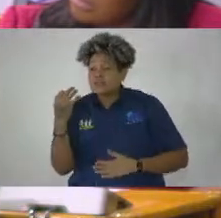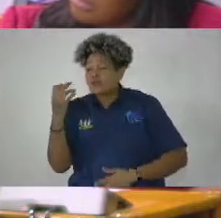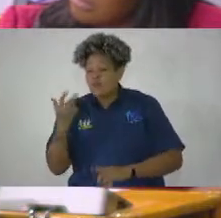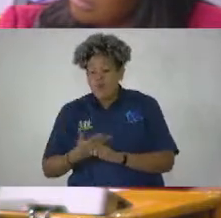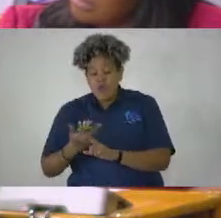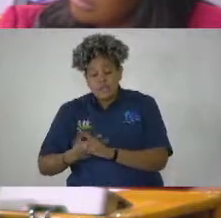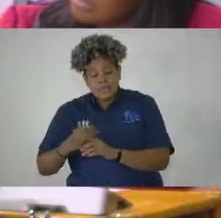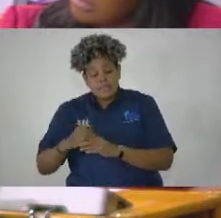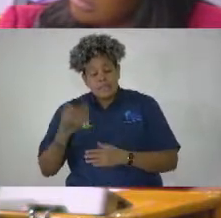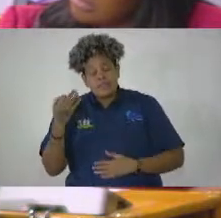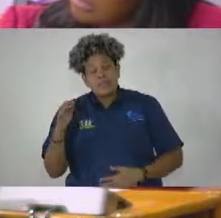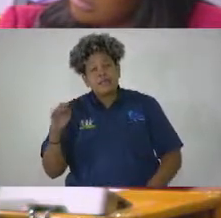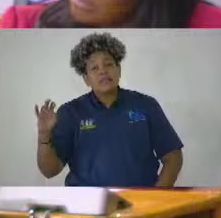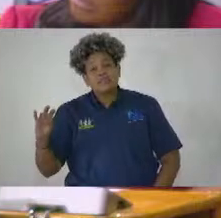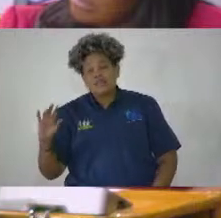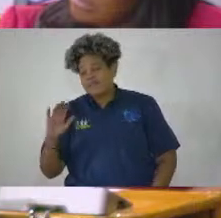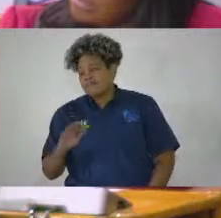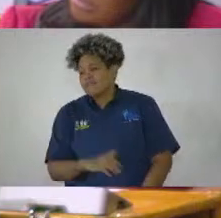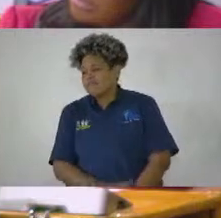quarterly in 1997.